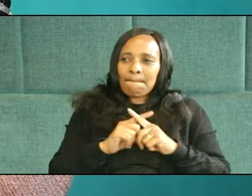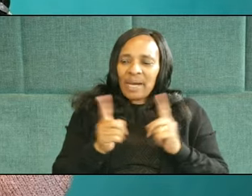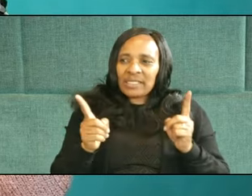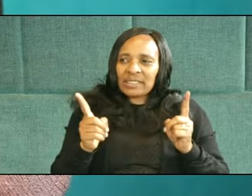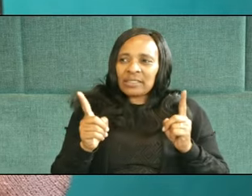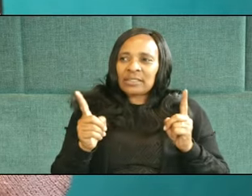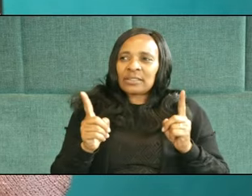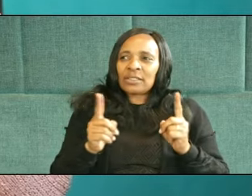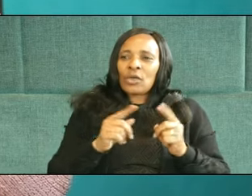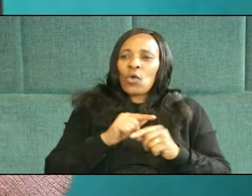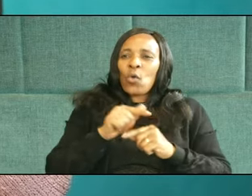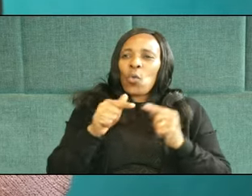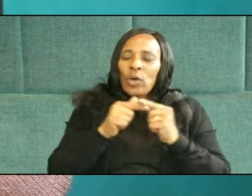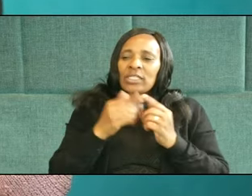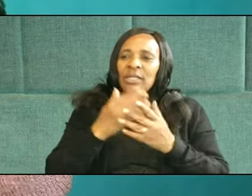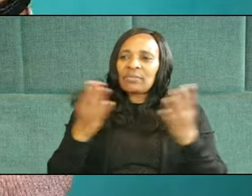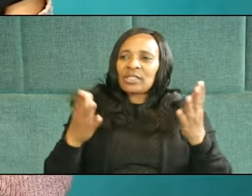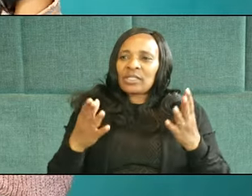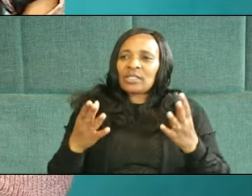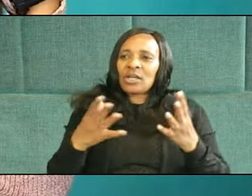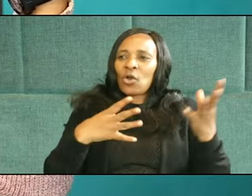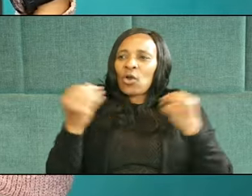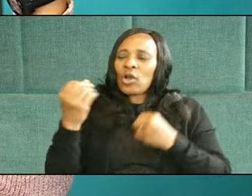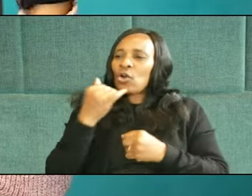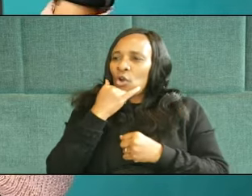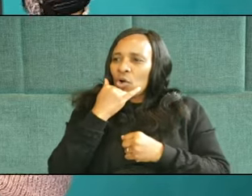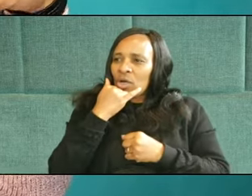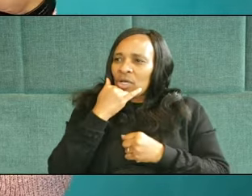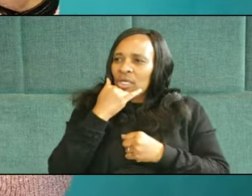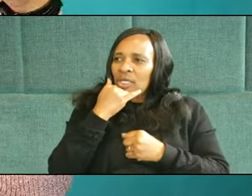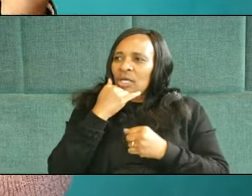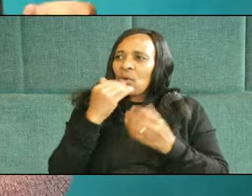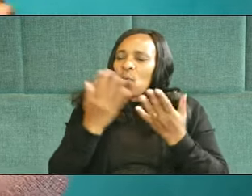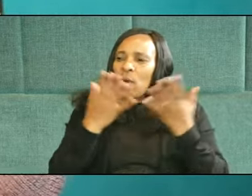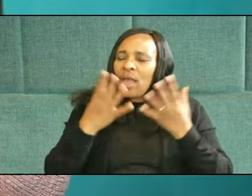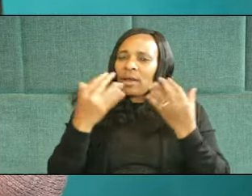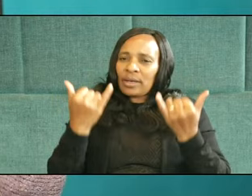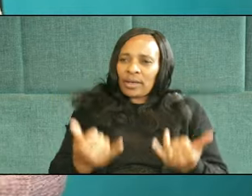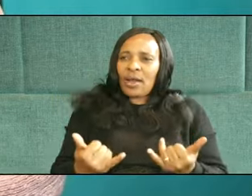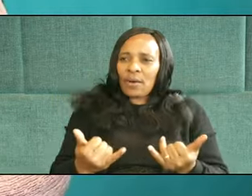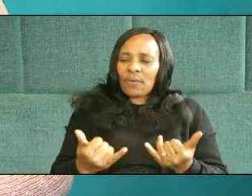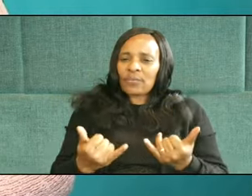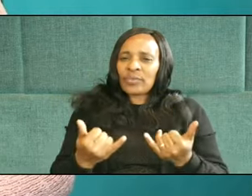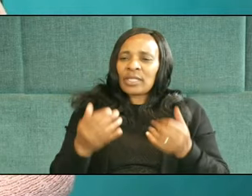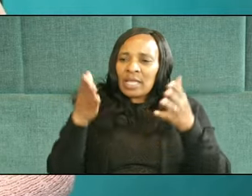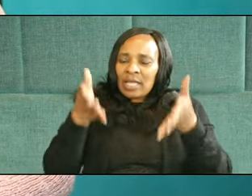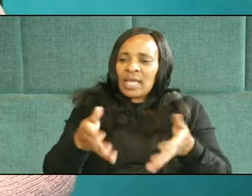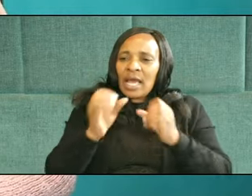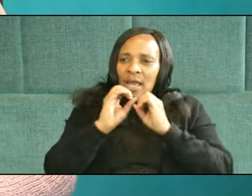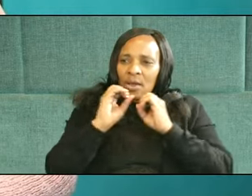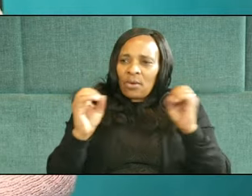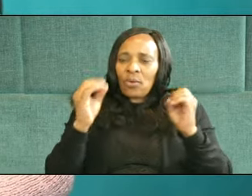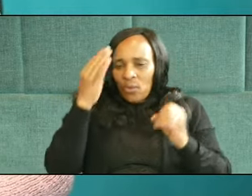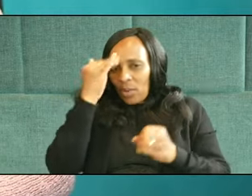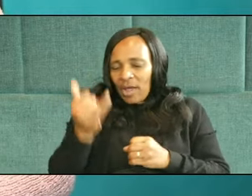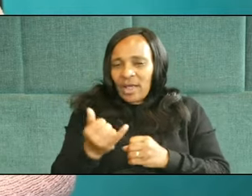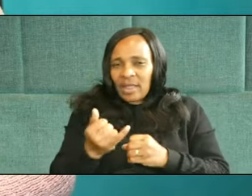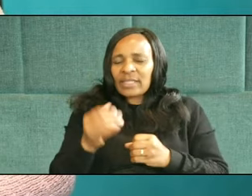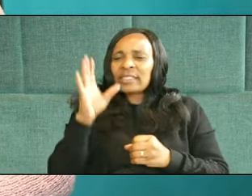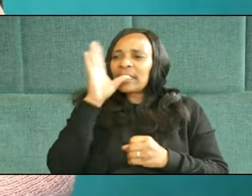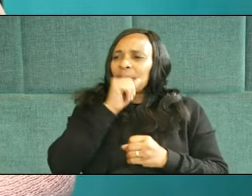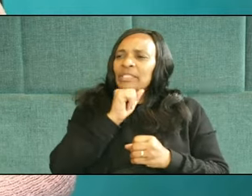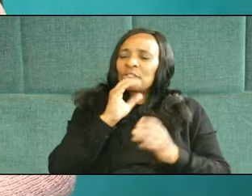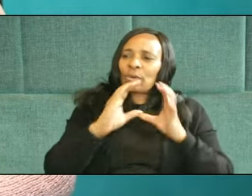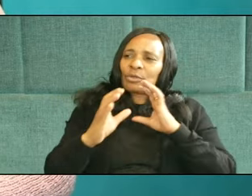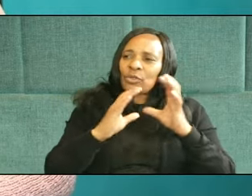when something wrong is going in their life, that's when they think about God. They're like, mm-hmm. where is he now? Why is he not here? So I feel the lack in communication with